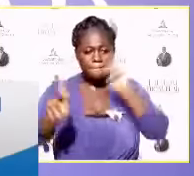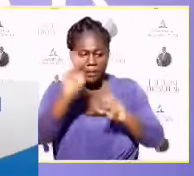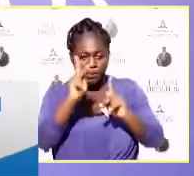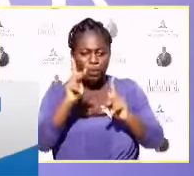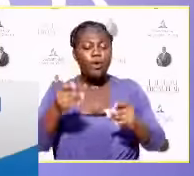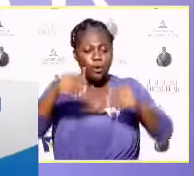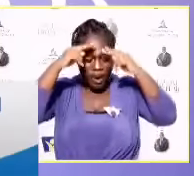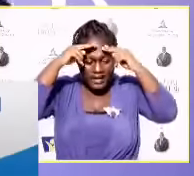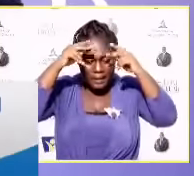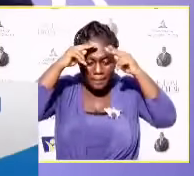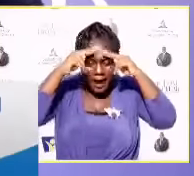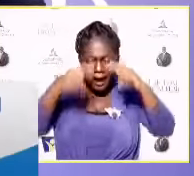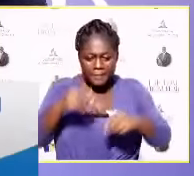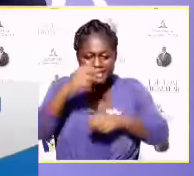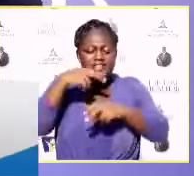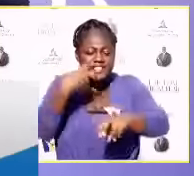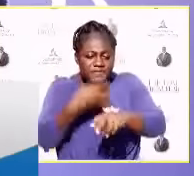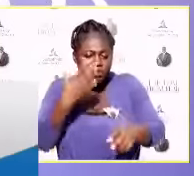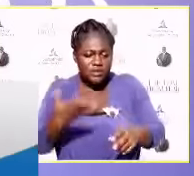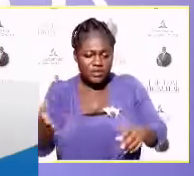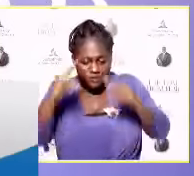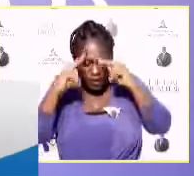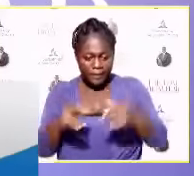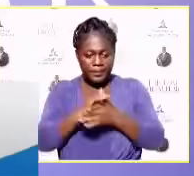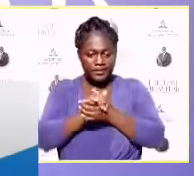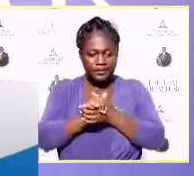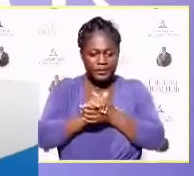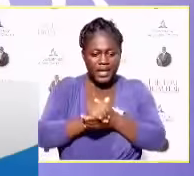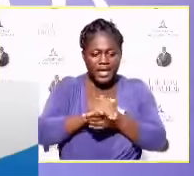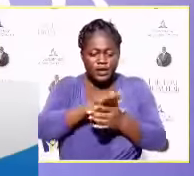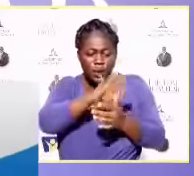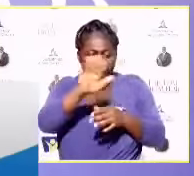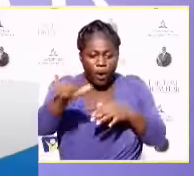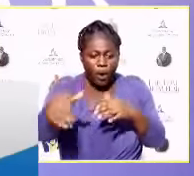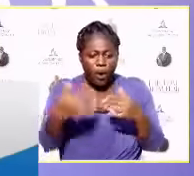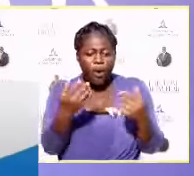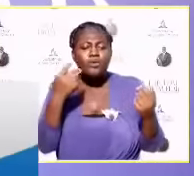come. For men shall be lovers of their own selves.